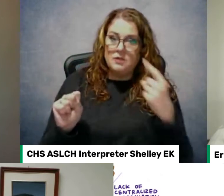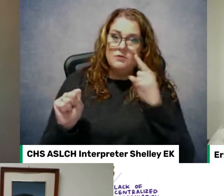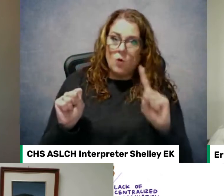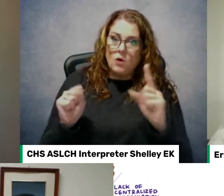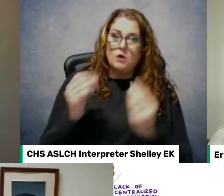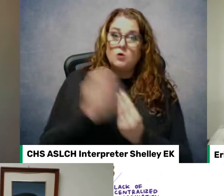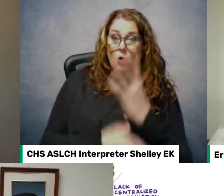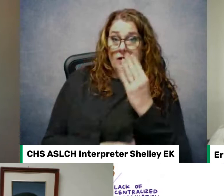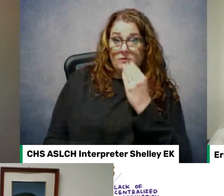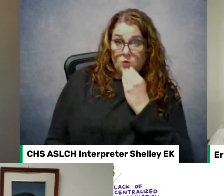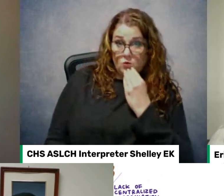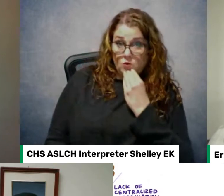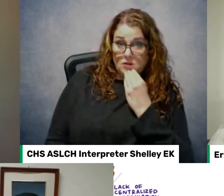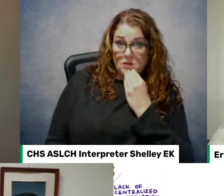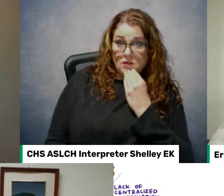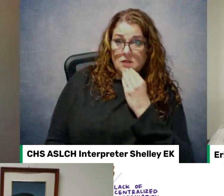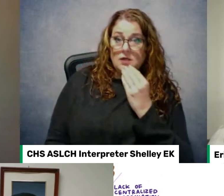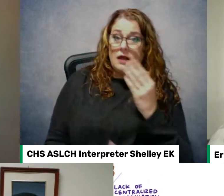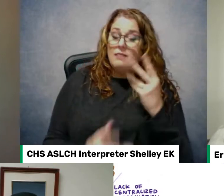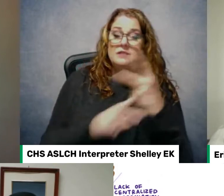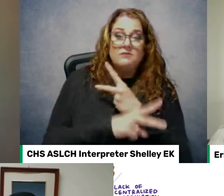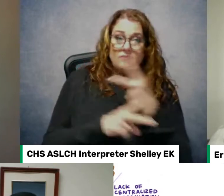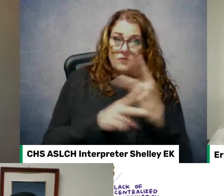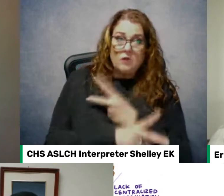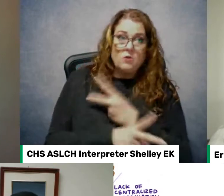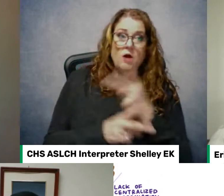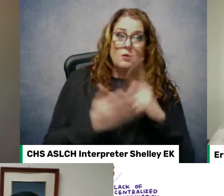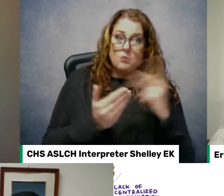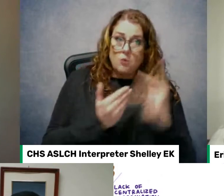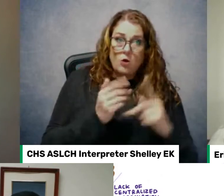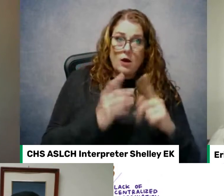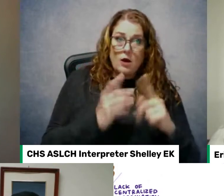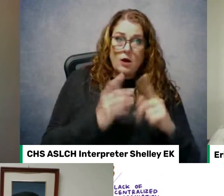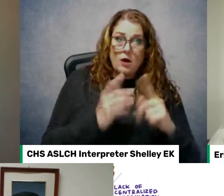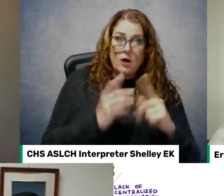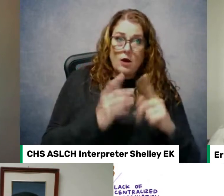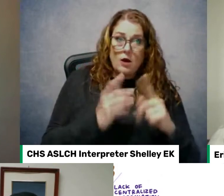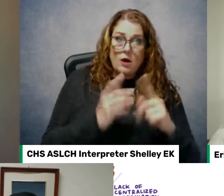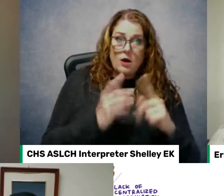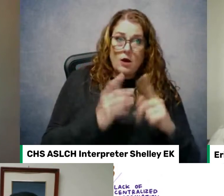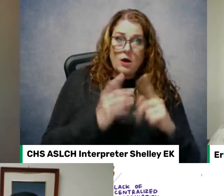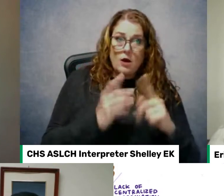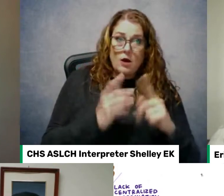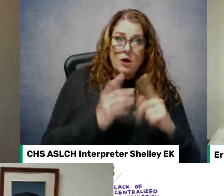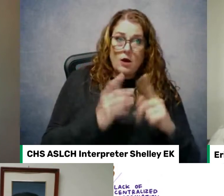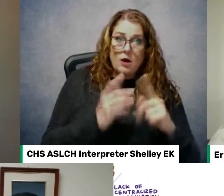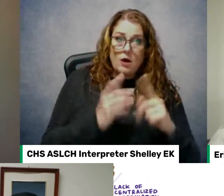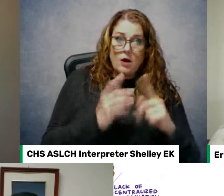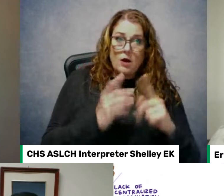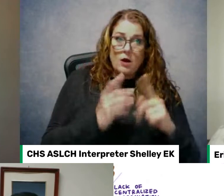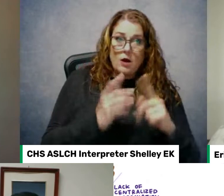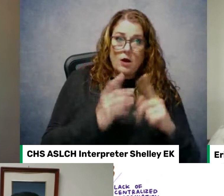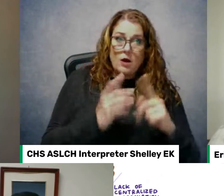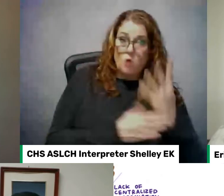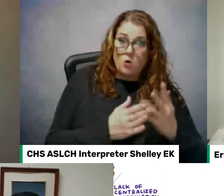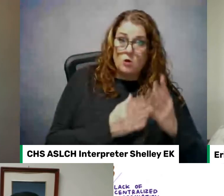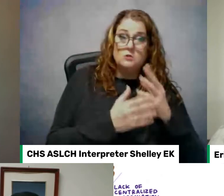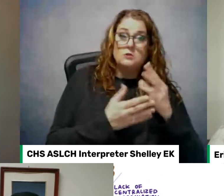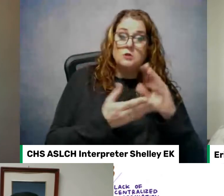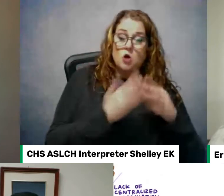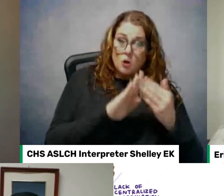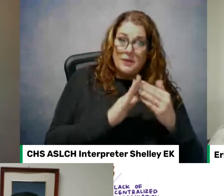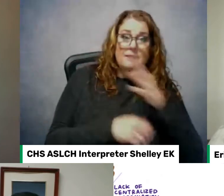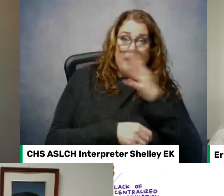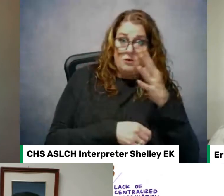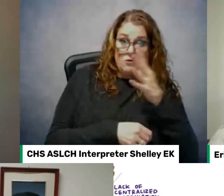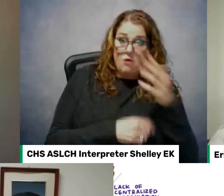growing food, and let's figure out a program or a pilot where we can connect our urban growers, urban agriculture efforts to